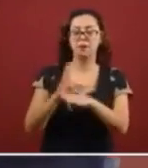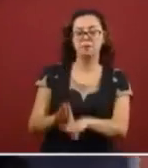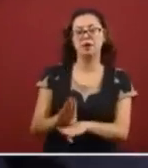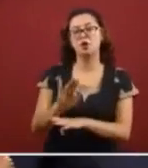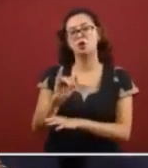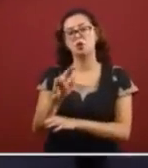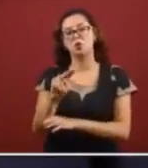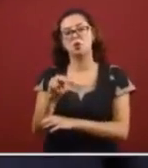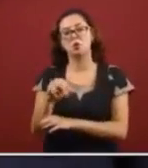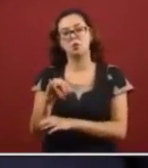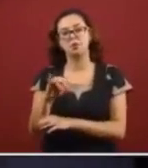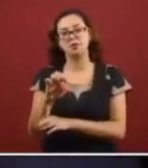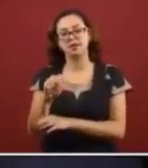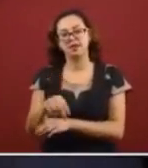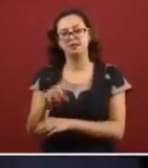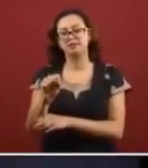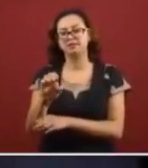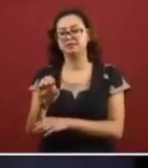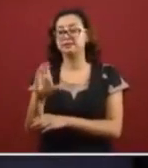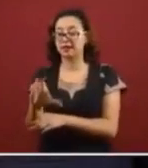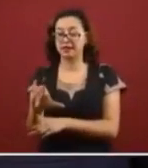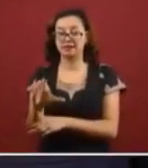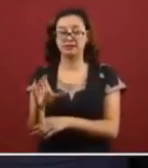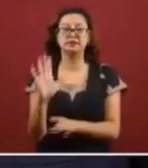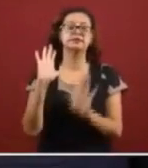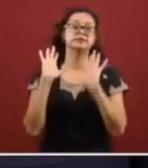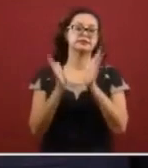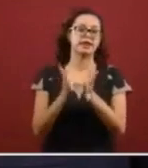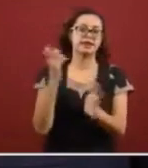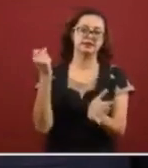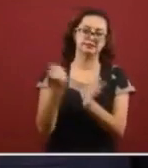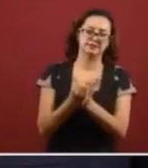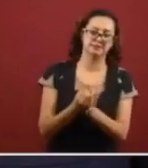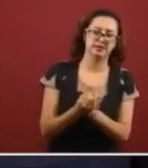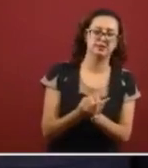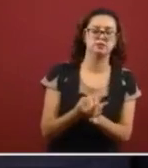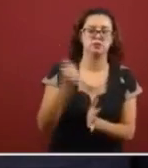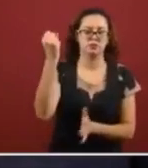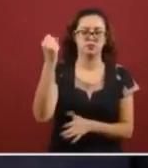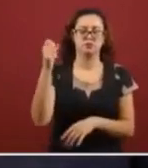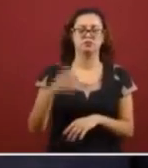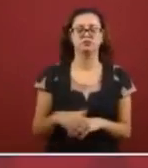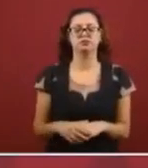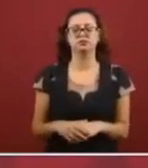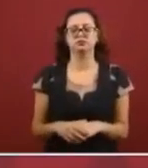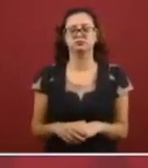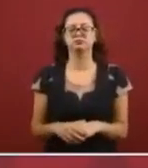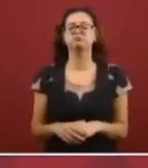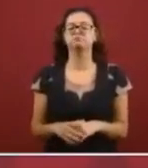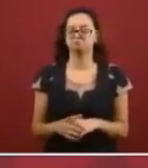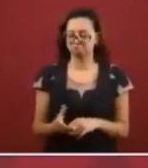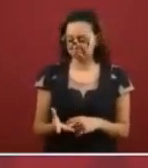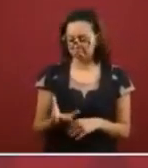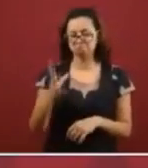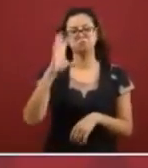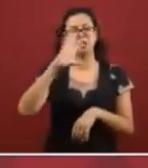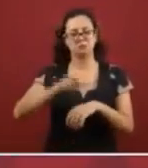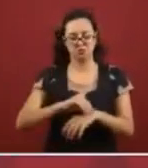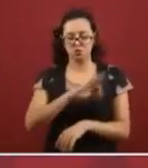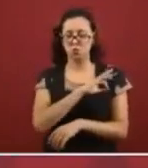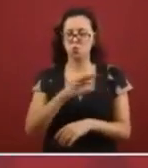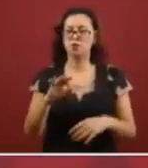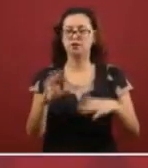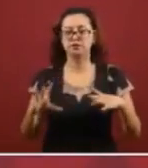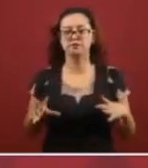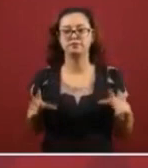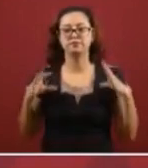se converted. To es una buena noticia. That is goodness. Ya se autorizó it has been authorized